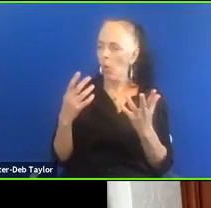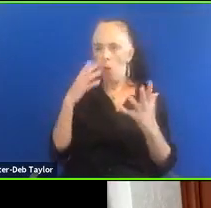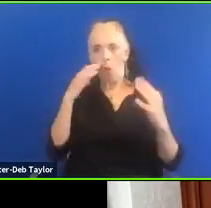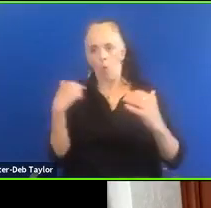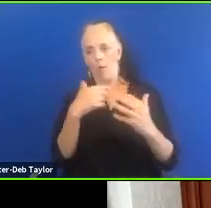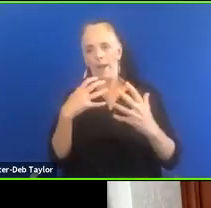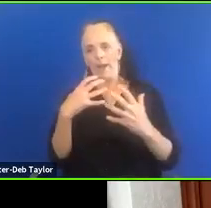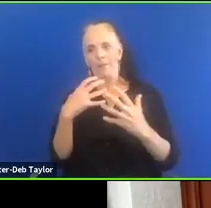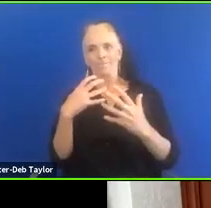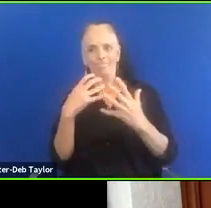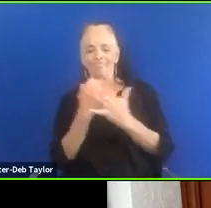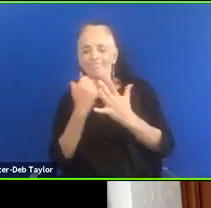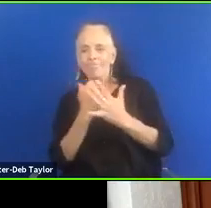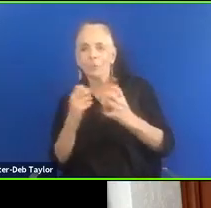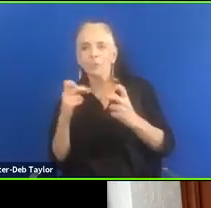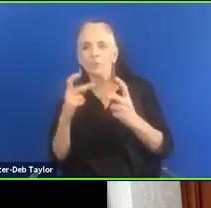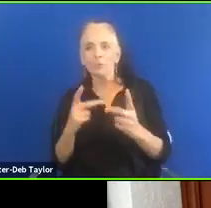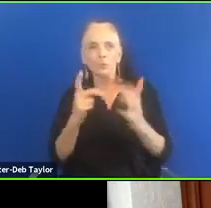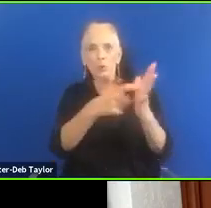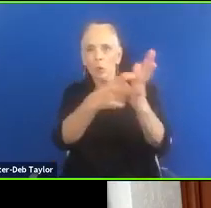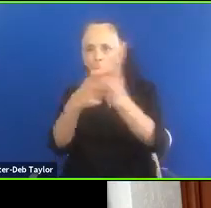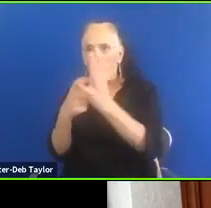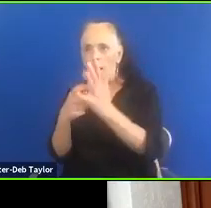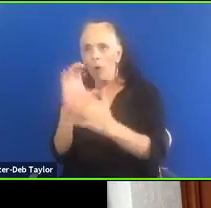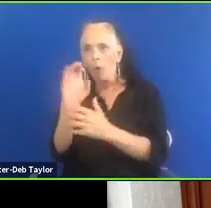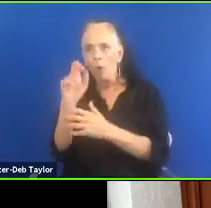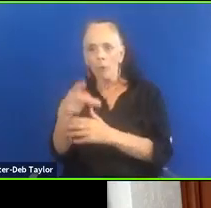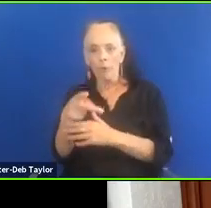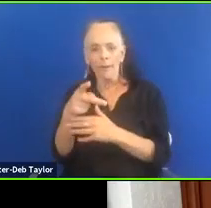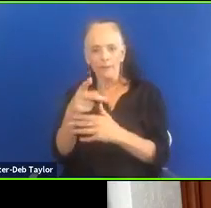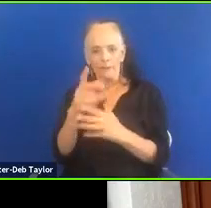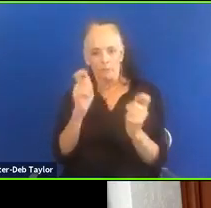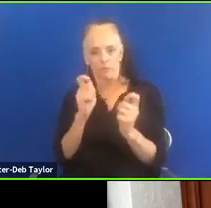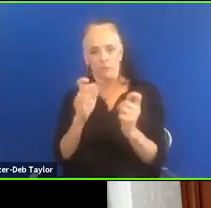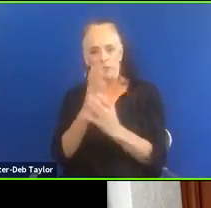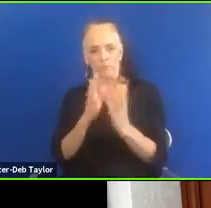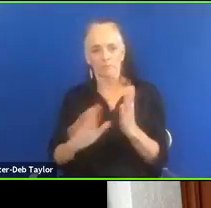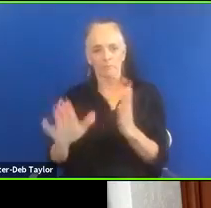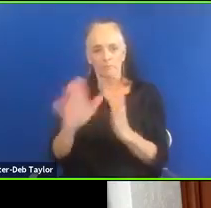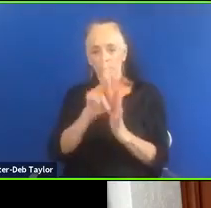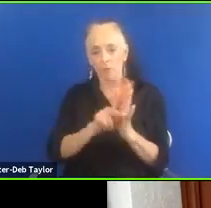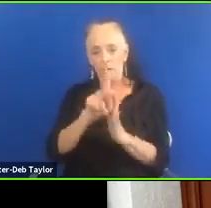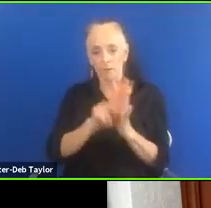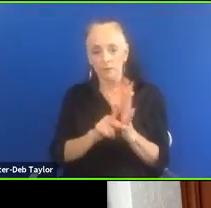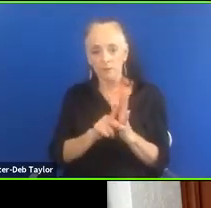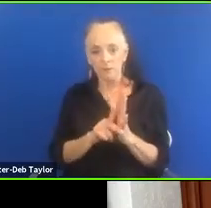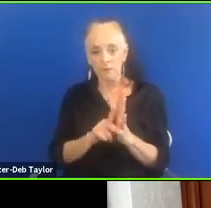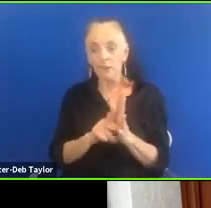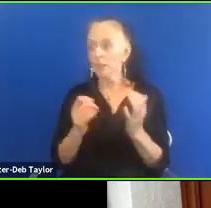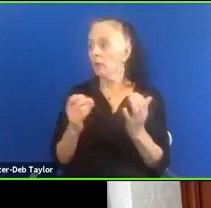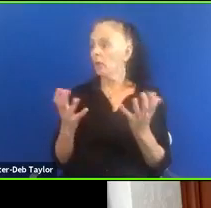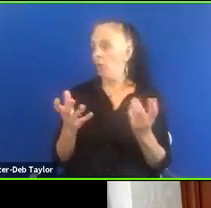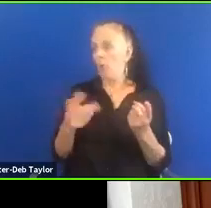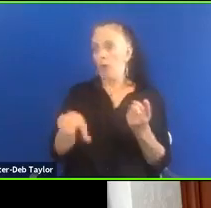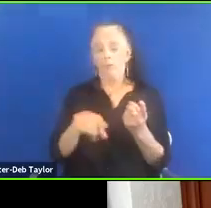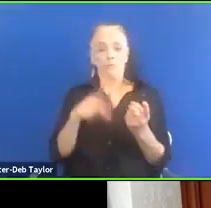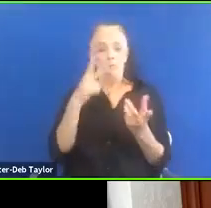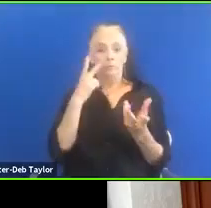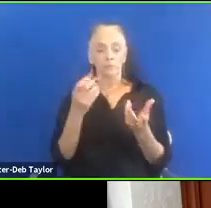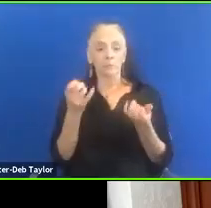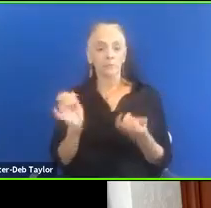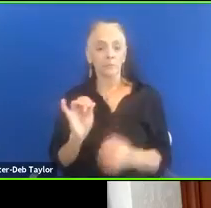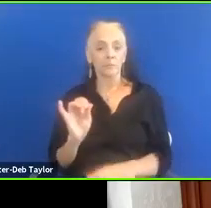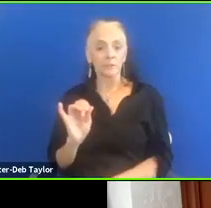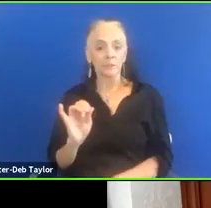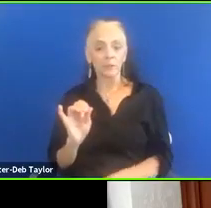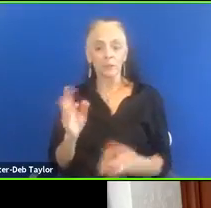we navigate the change. And I think the kinds of what's on full display right now is that